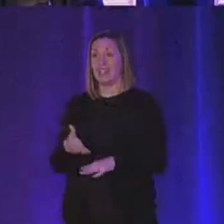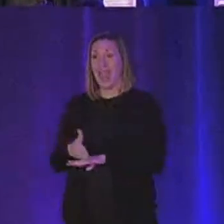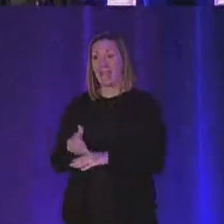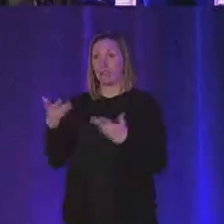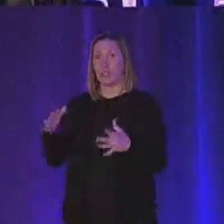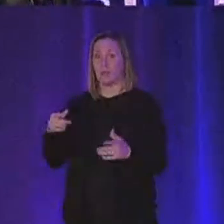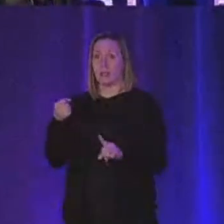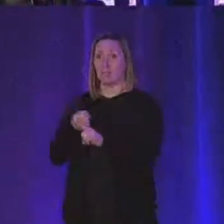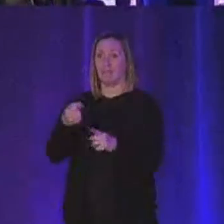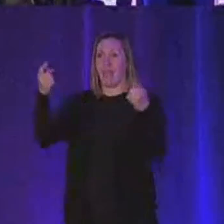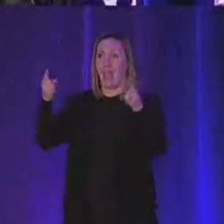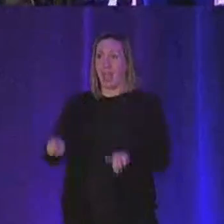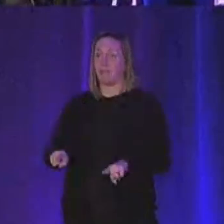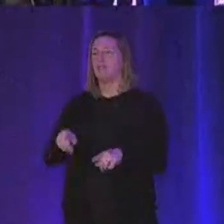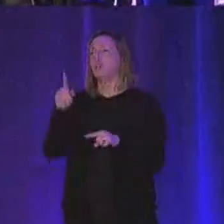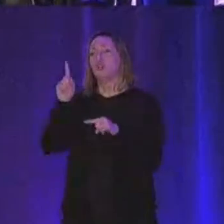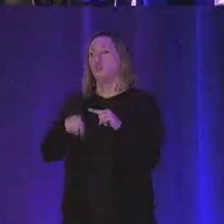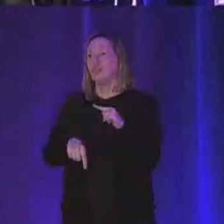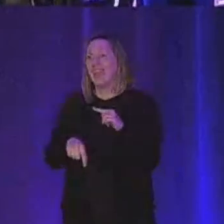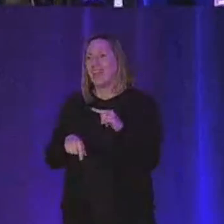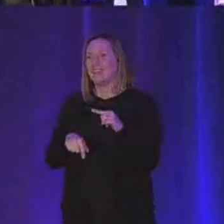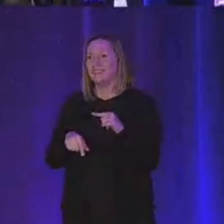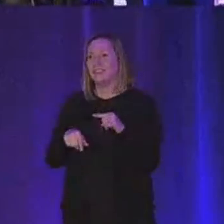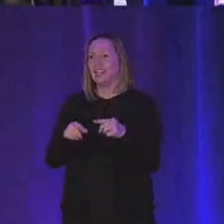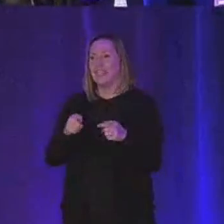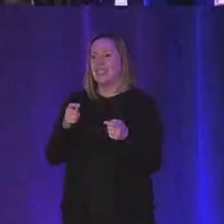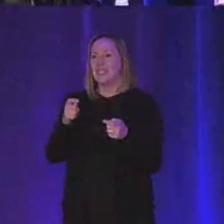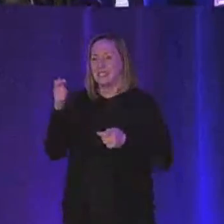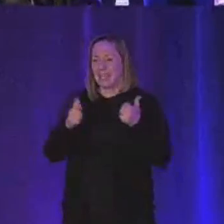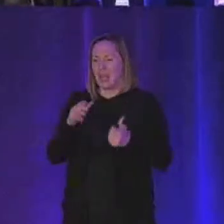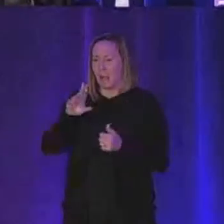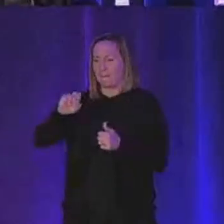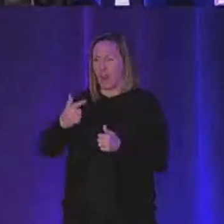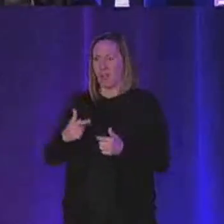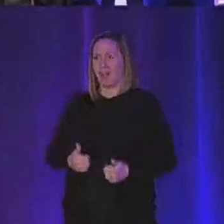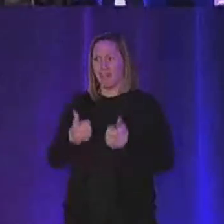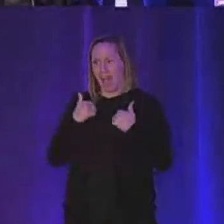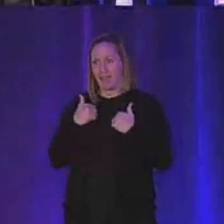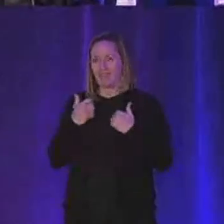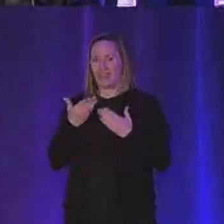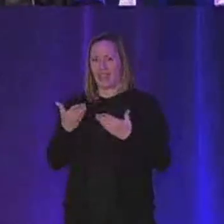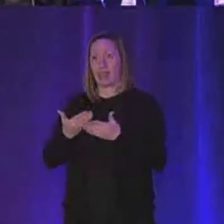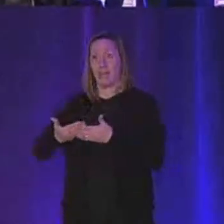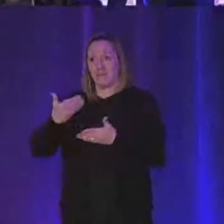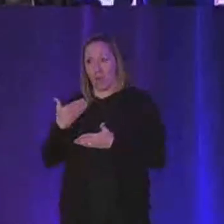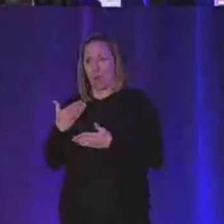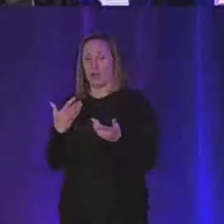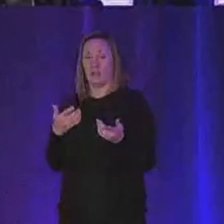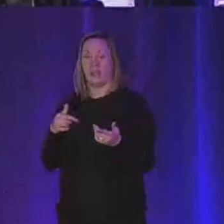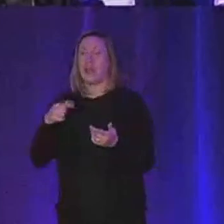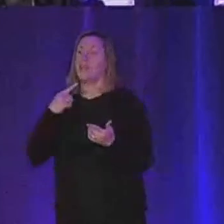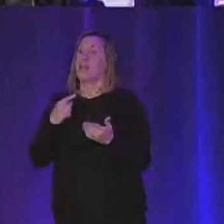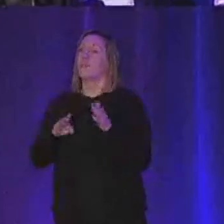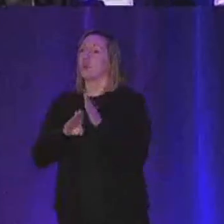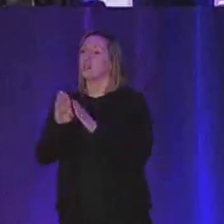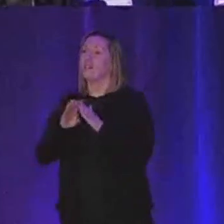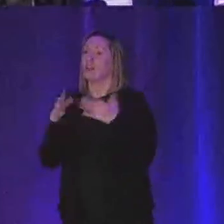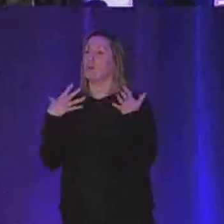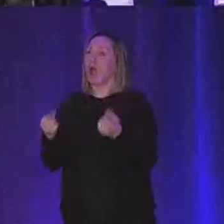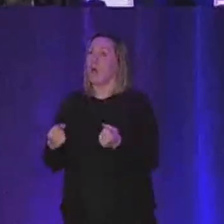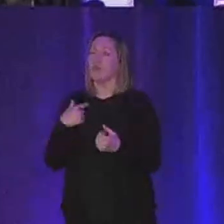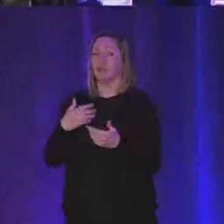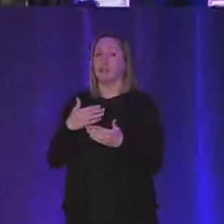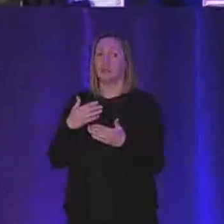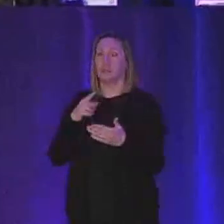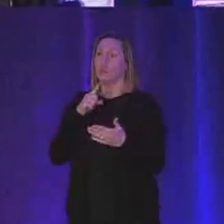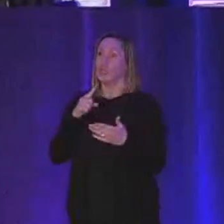happened. Never could you debug a live stream or a live multiplayer thing like this before. And I think for developer help, that is pretty